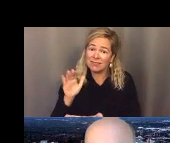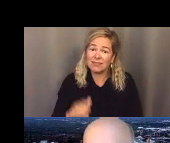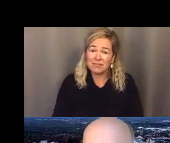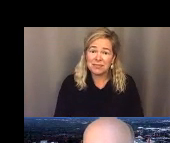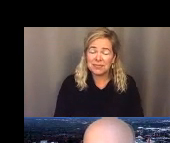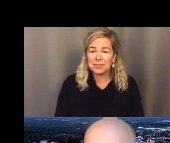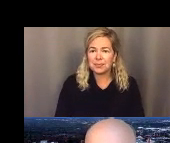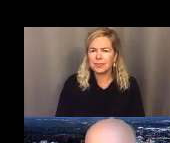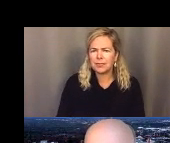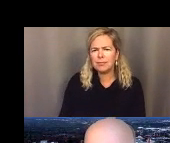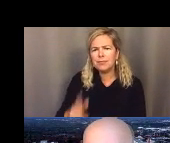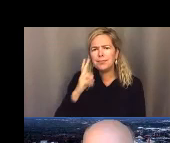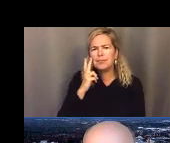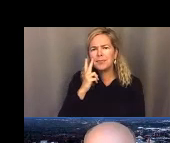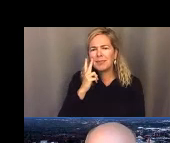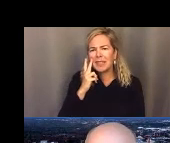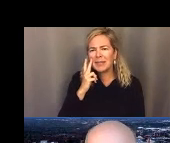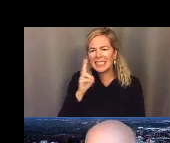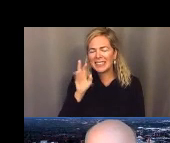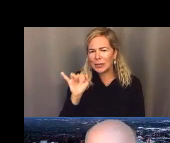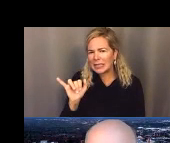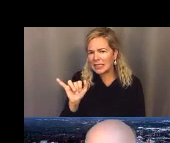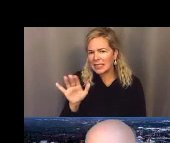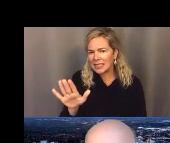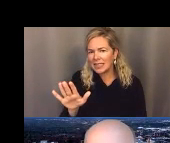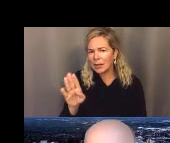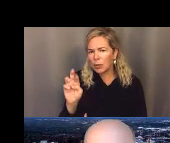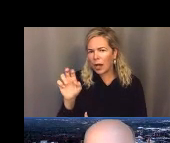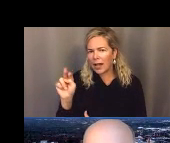Let's see here. If you'll stay on, Brian.